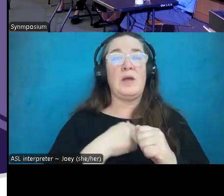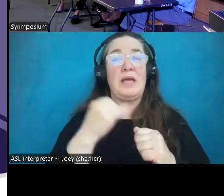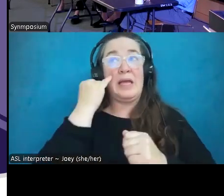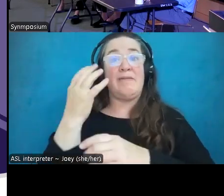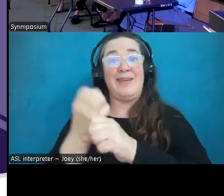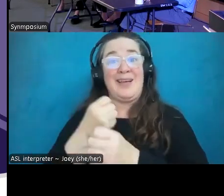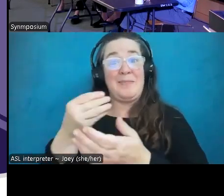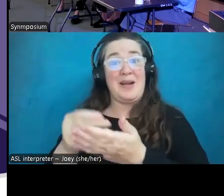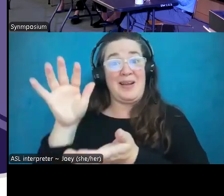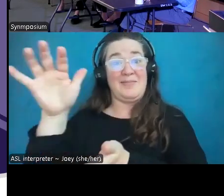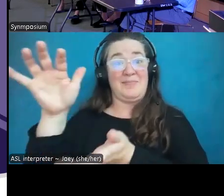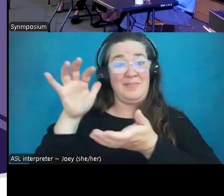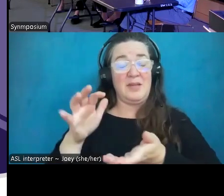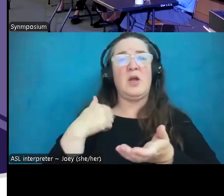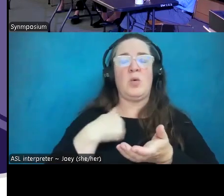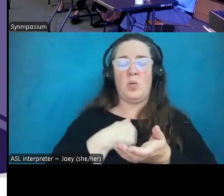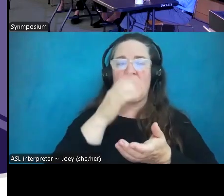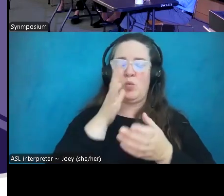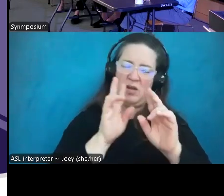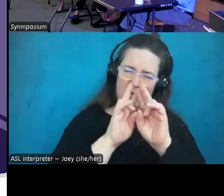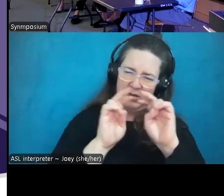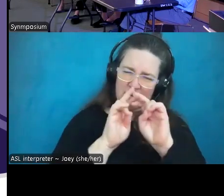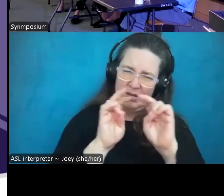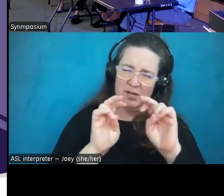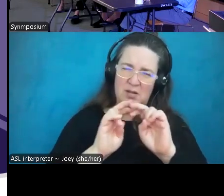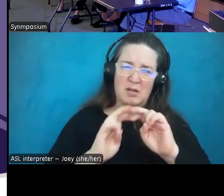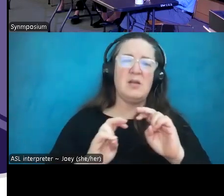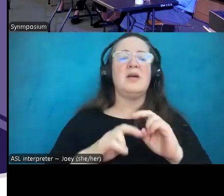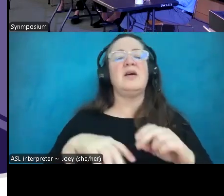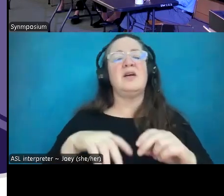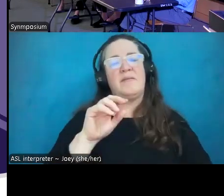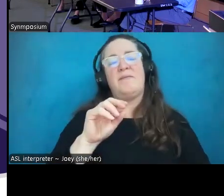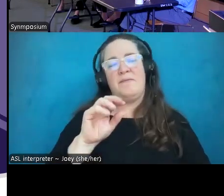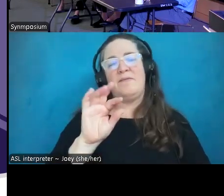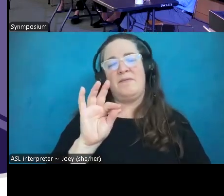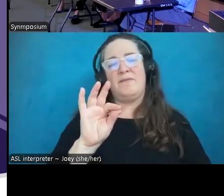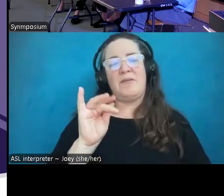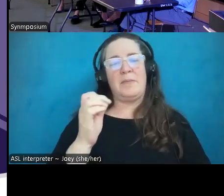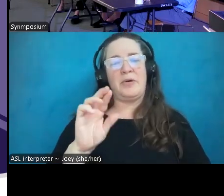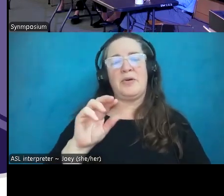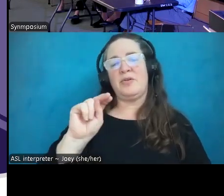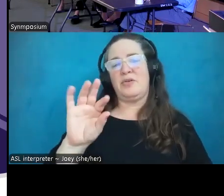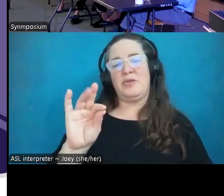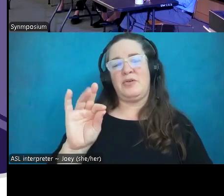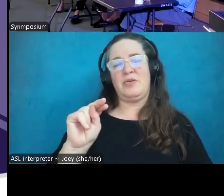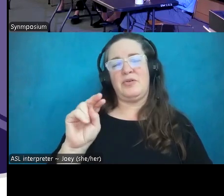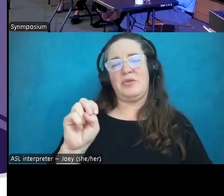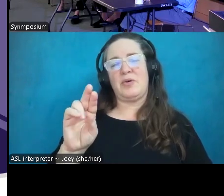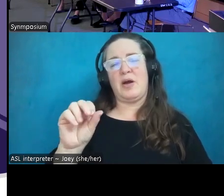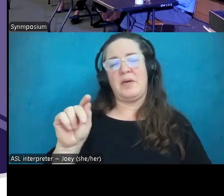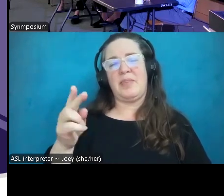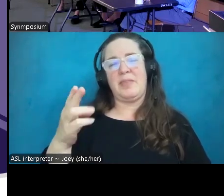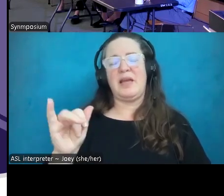fiber neuropathy. We're going to get a whole bunch of patients and do biopsies, and we've got lab scientists who can do all kinds of